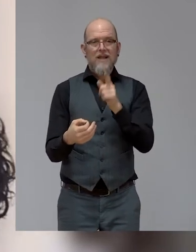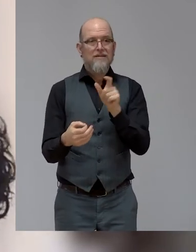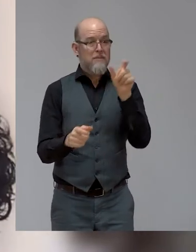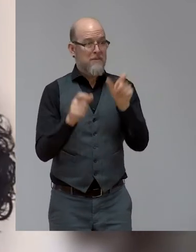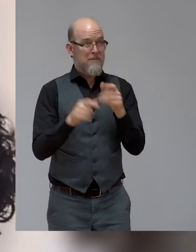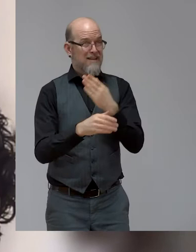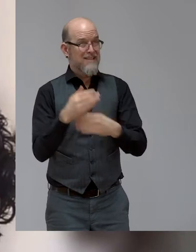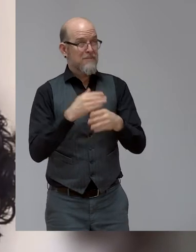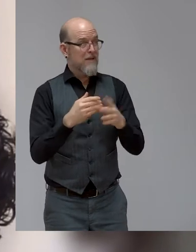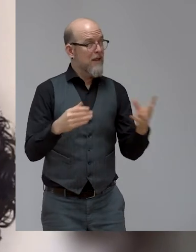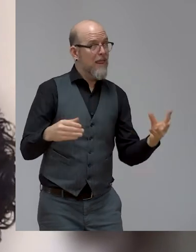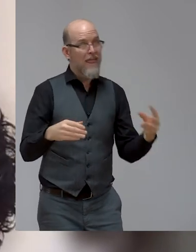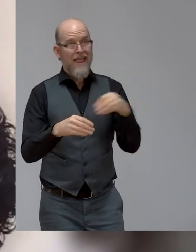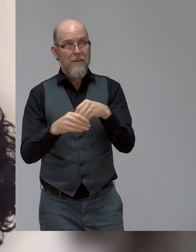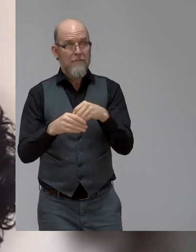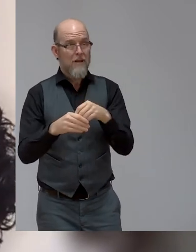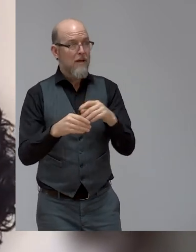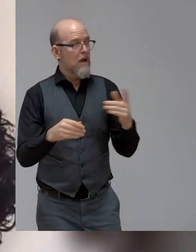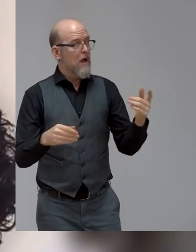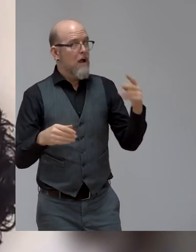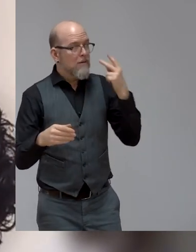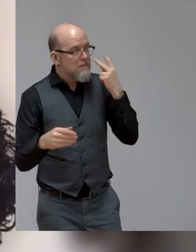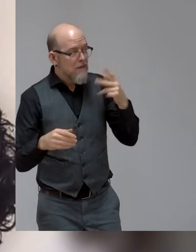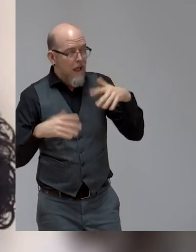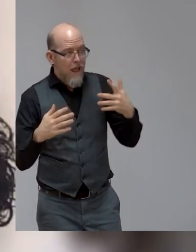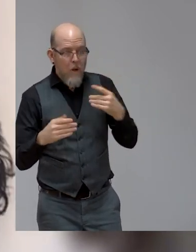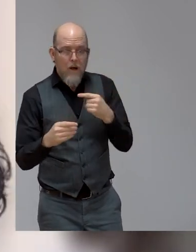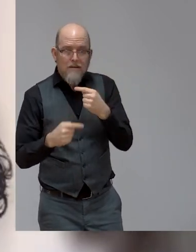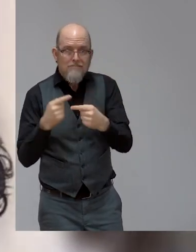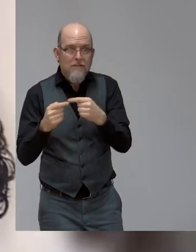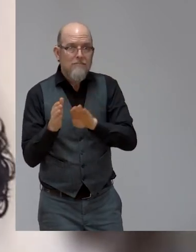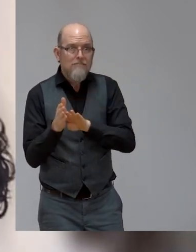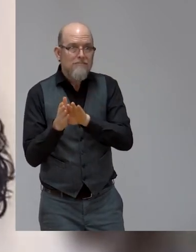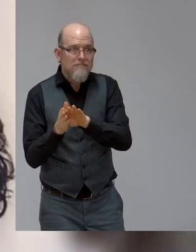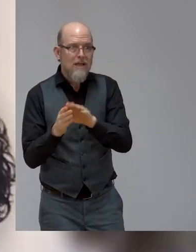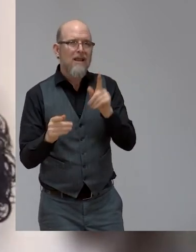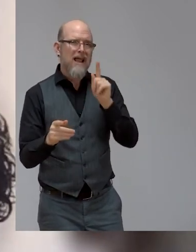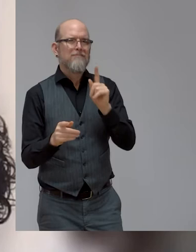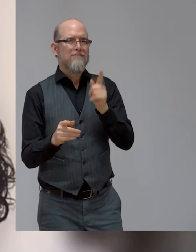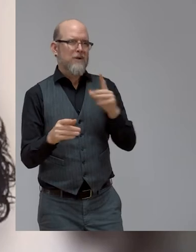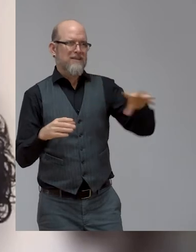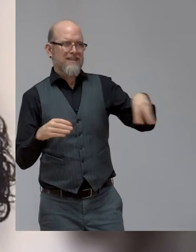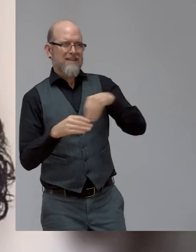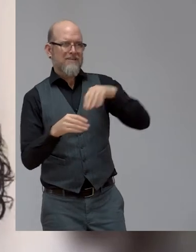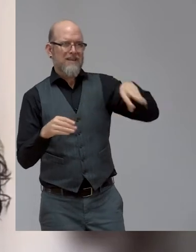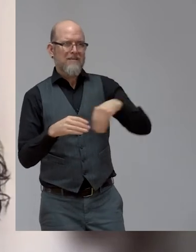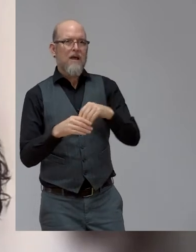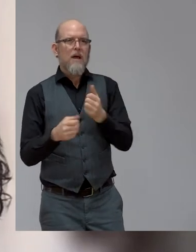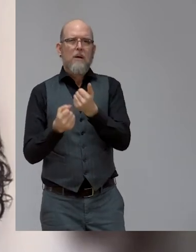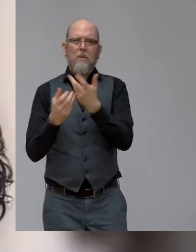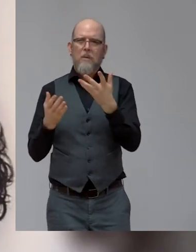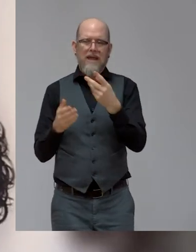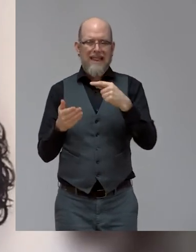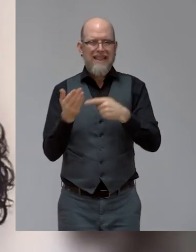in the development. Also, the high cost of some of these technologies and the general unawareness among people